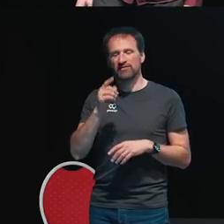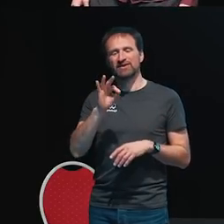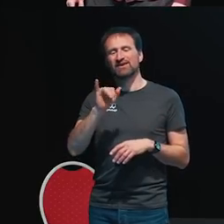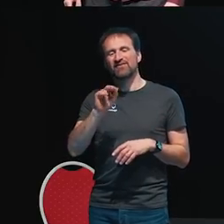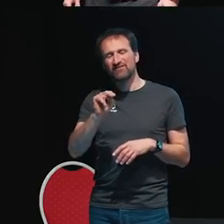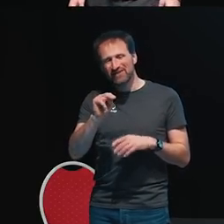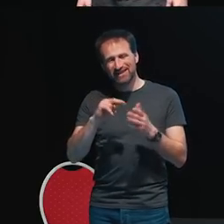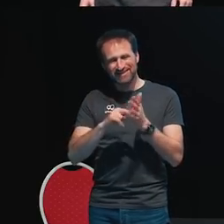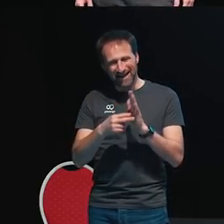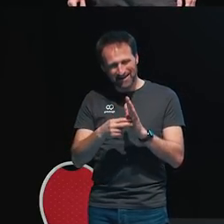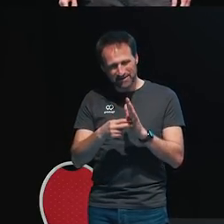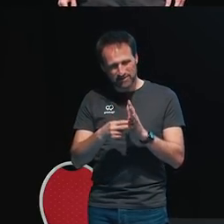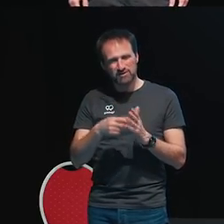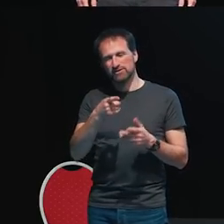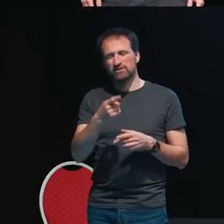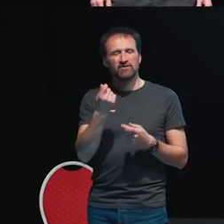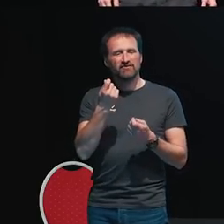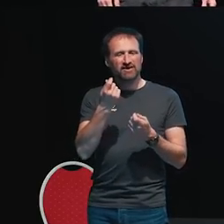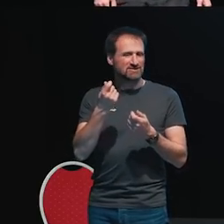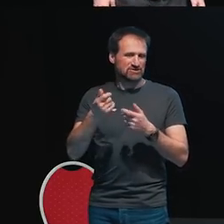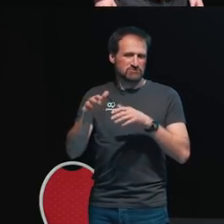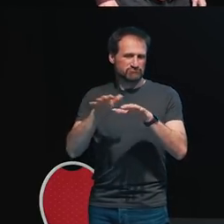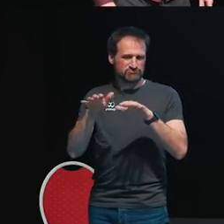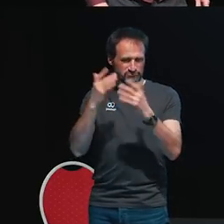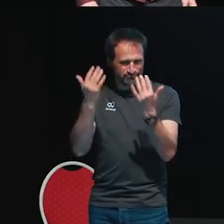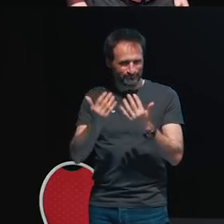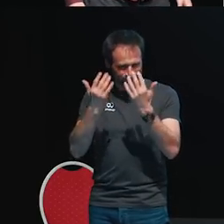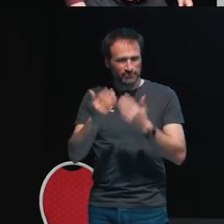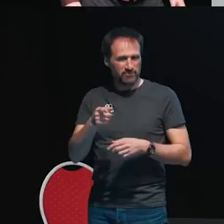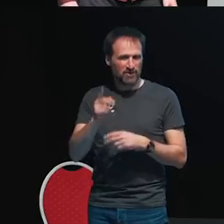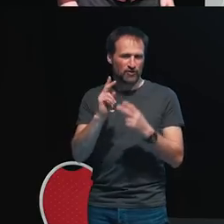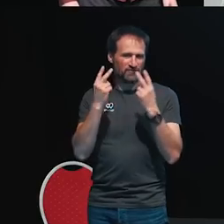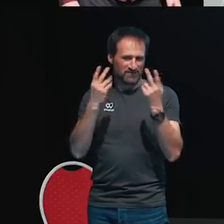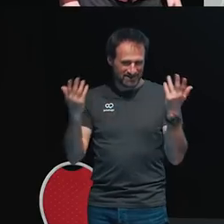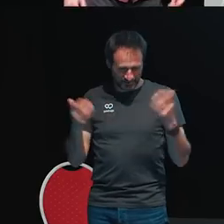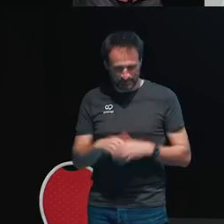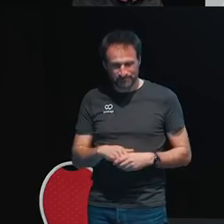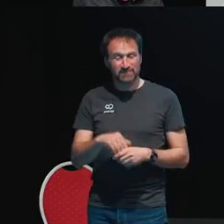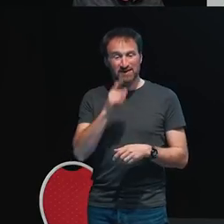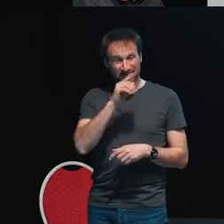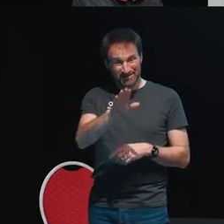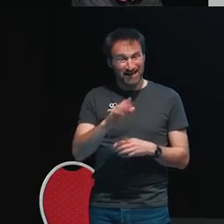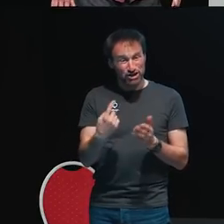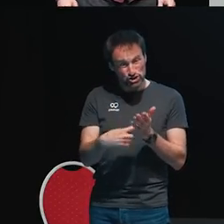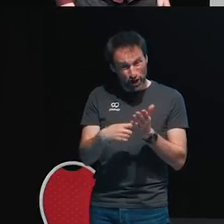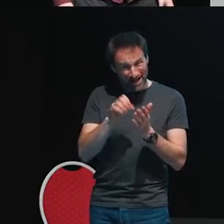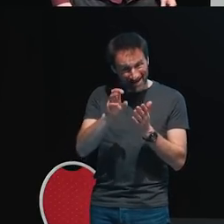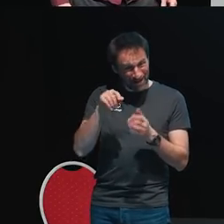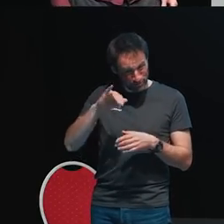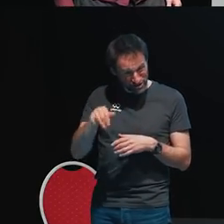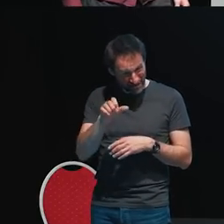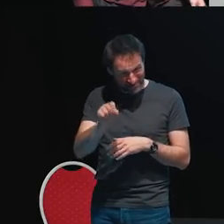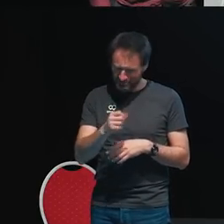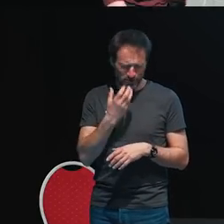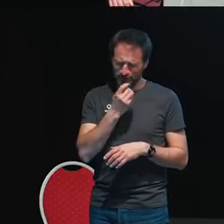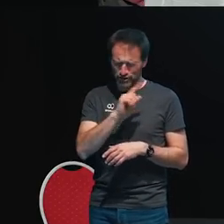fintech and do any kind of financial computation. So if you do your taxes in JavaScript, you don't want there to be any